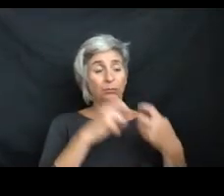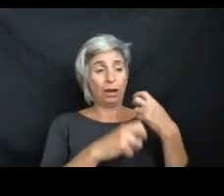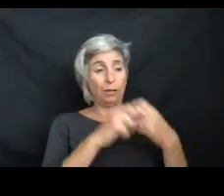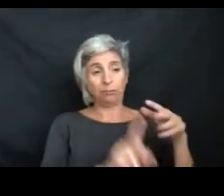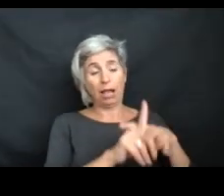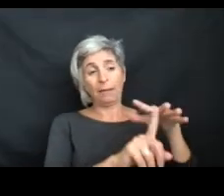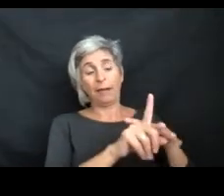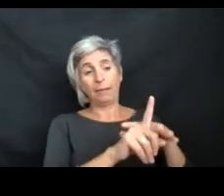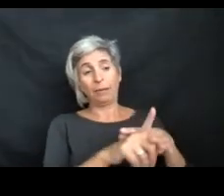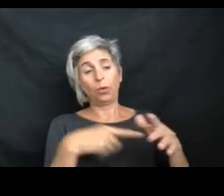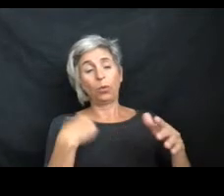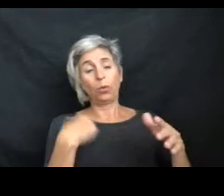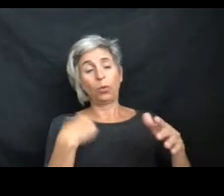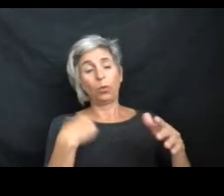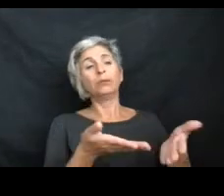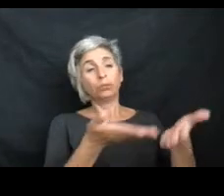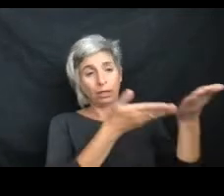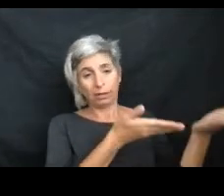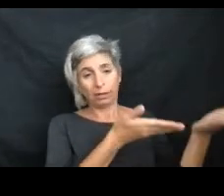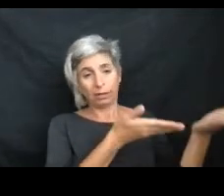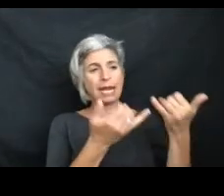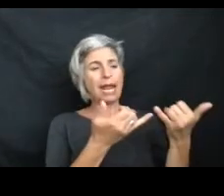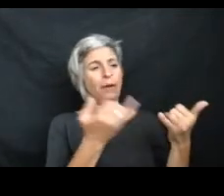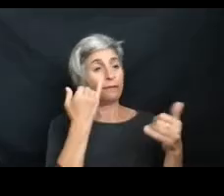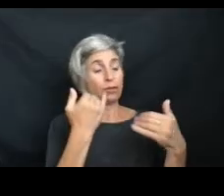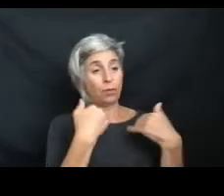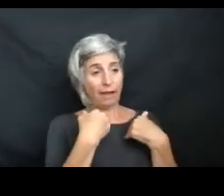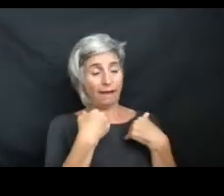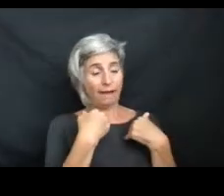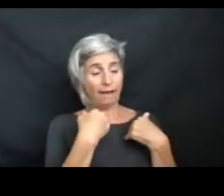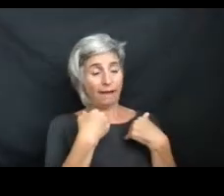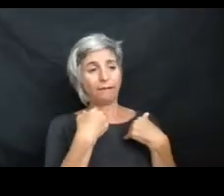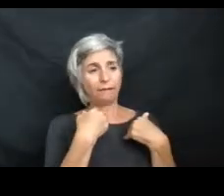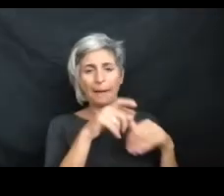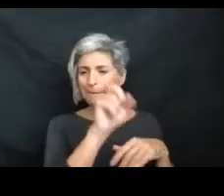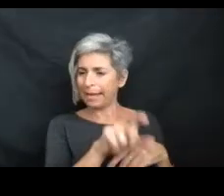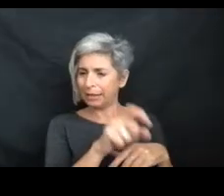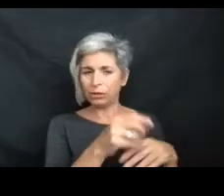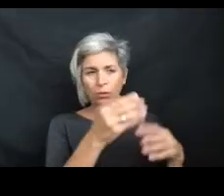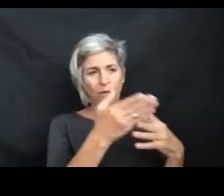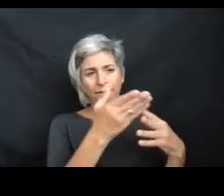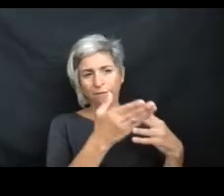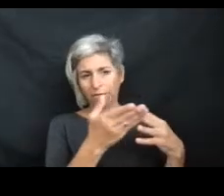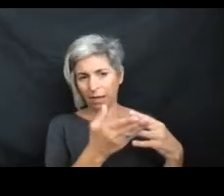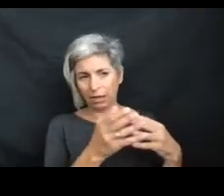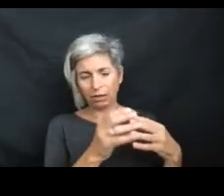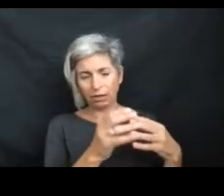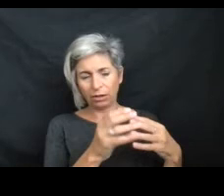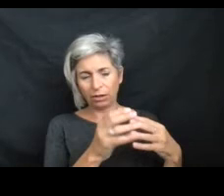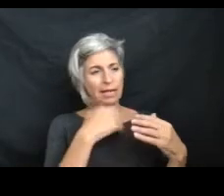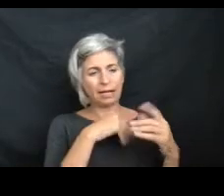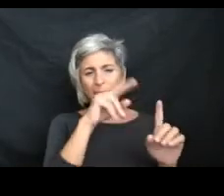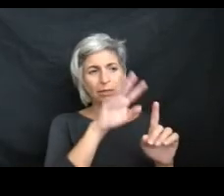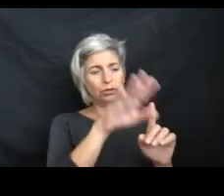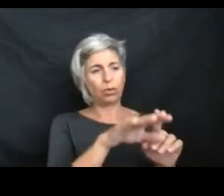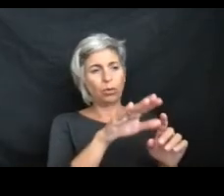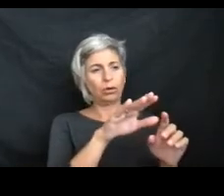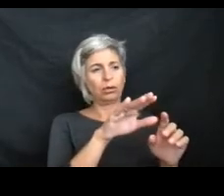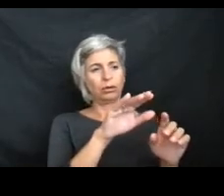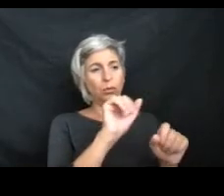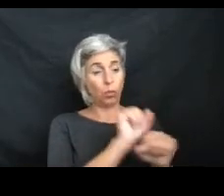we recommend right now, if you have a mandatory file that does not apply to your scope of work,